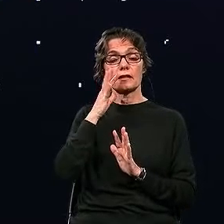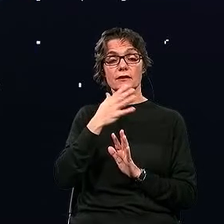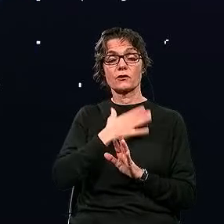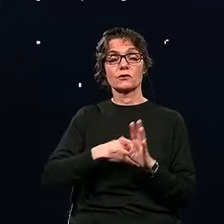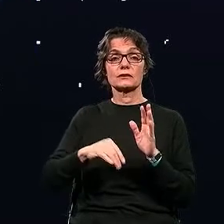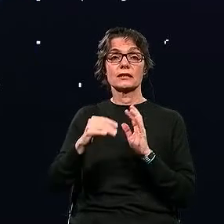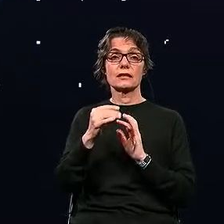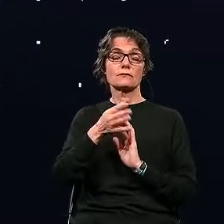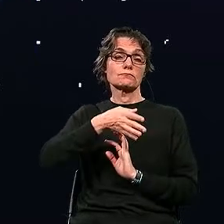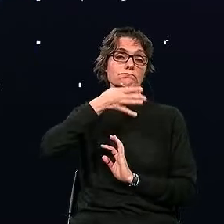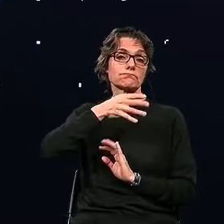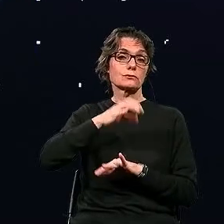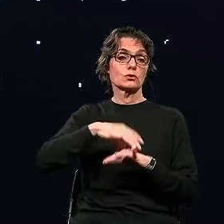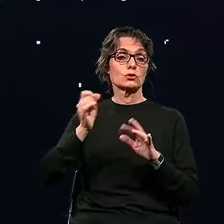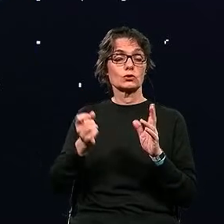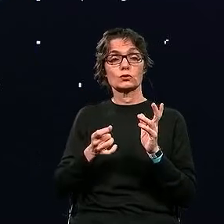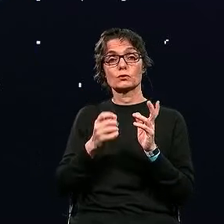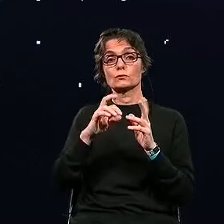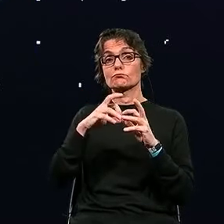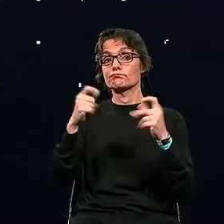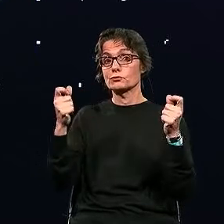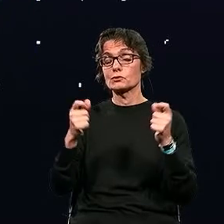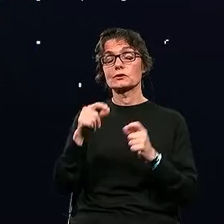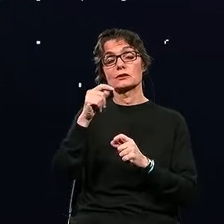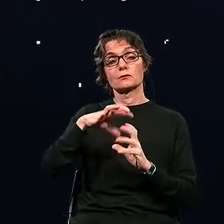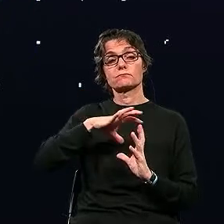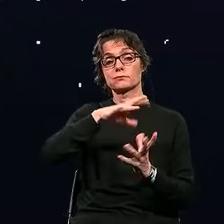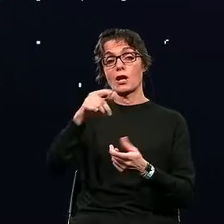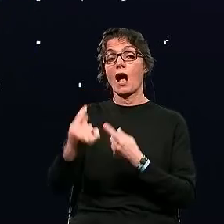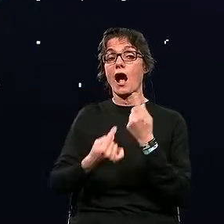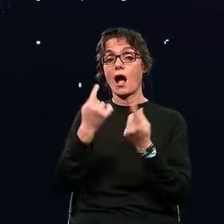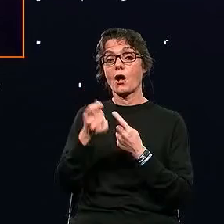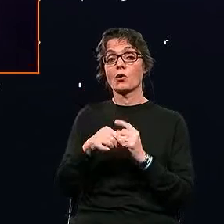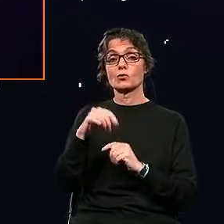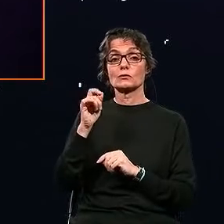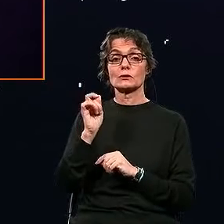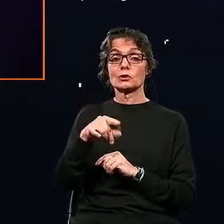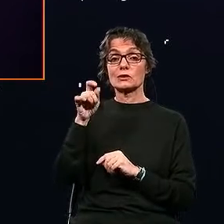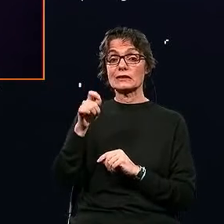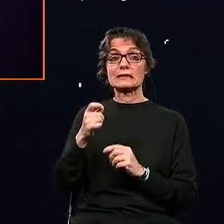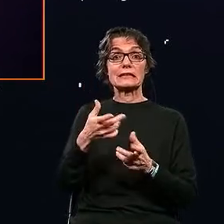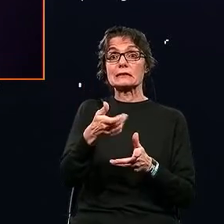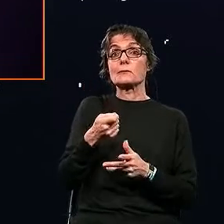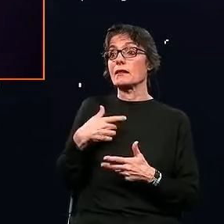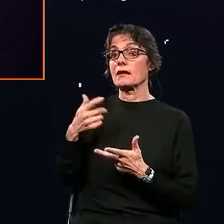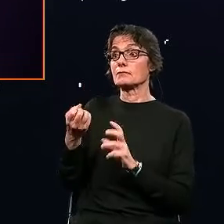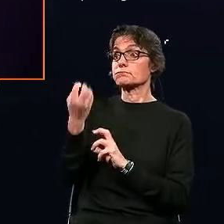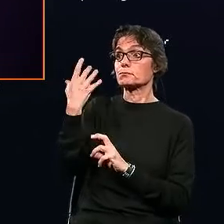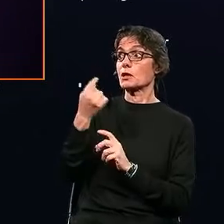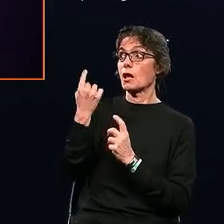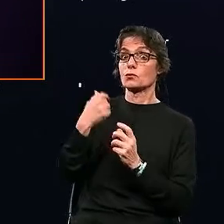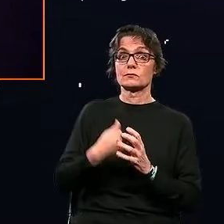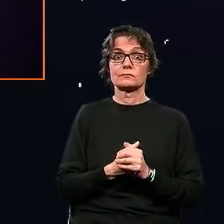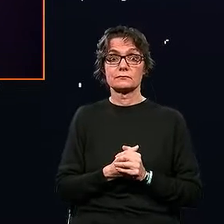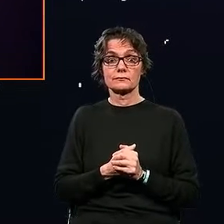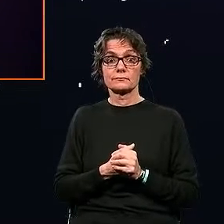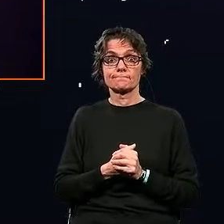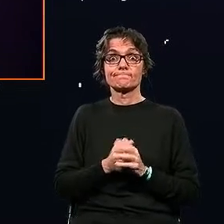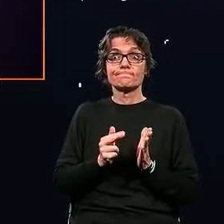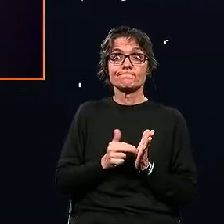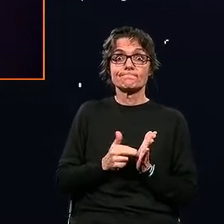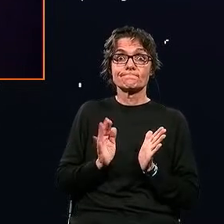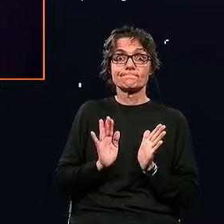talk to you about solutions from the planet. And hopefully somebody will bring me a clicker and some slides will appear.